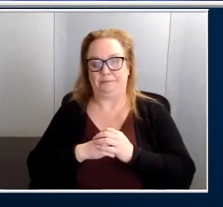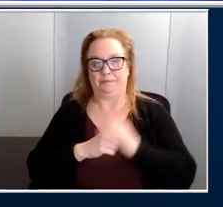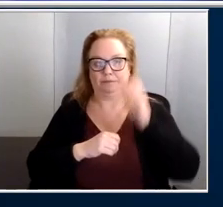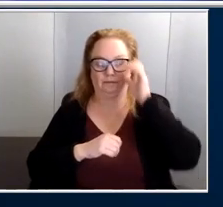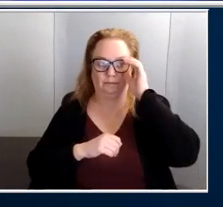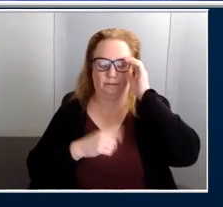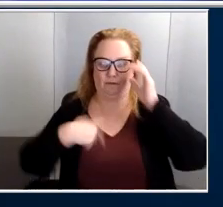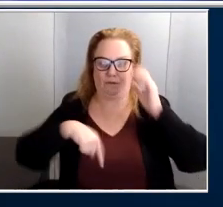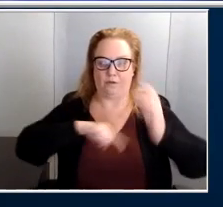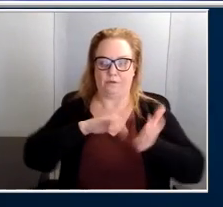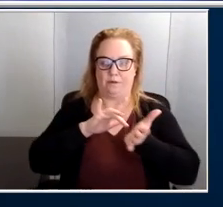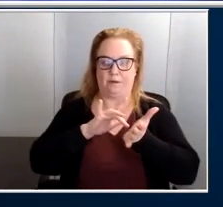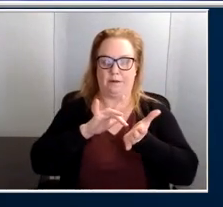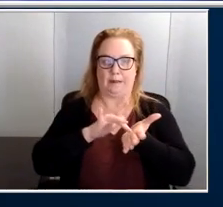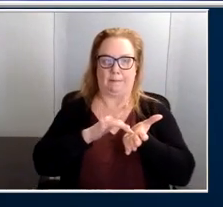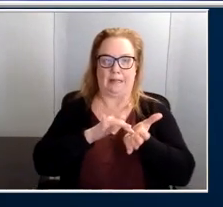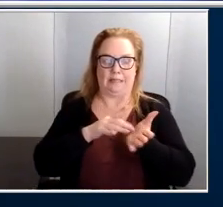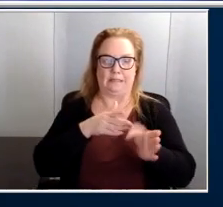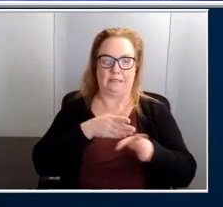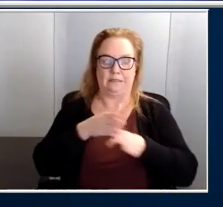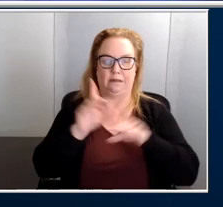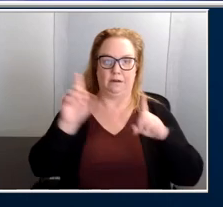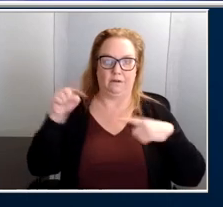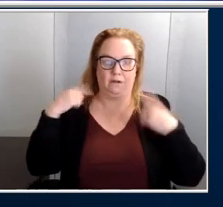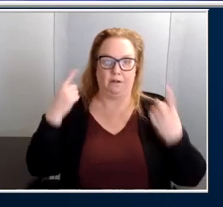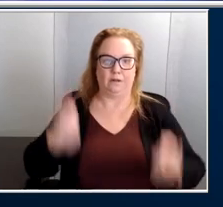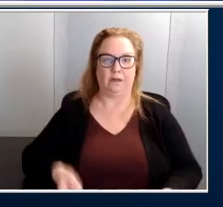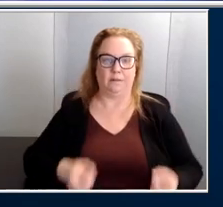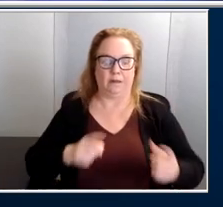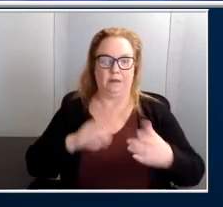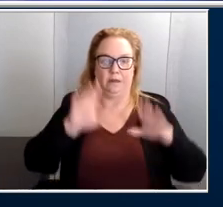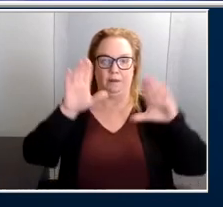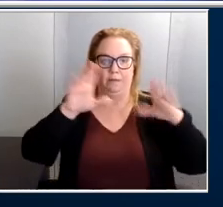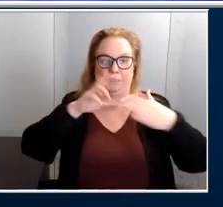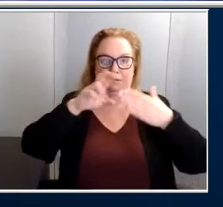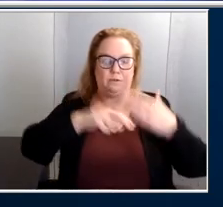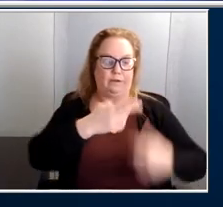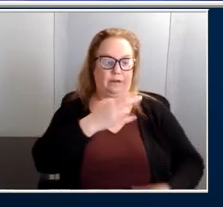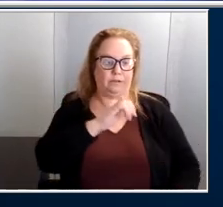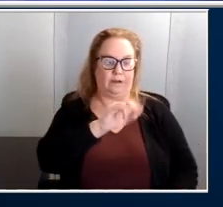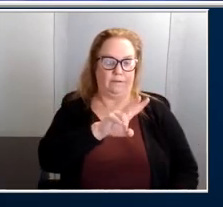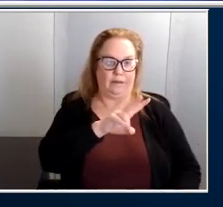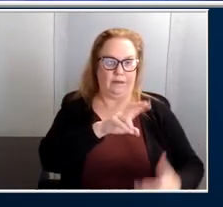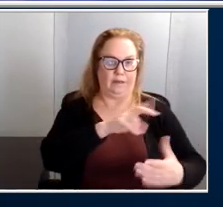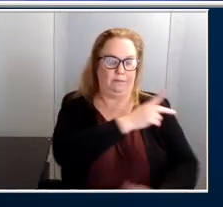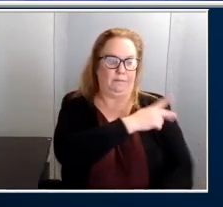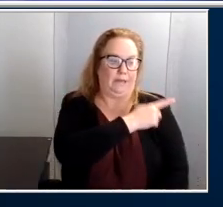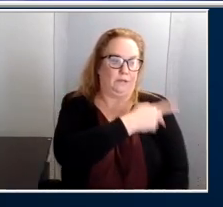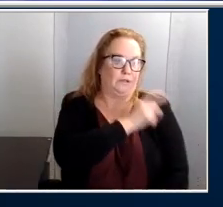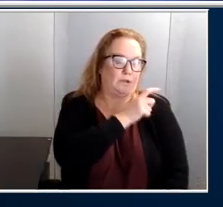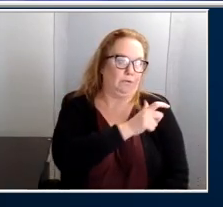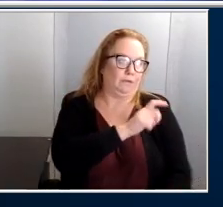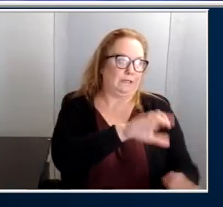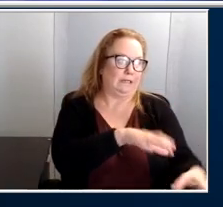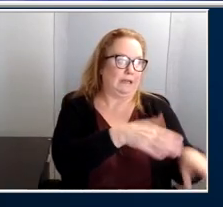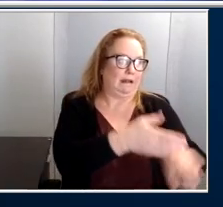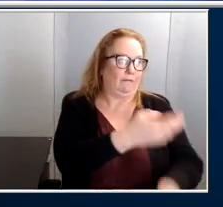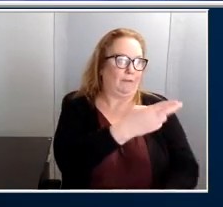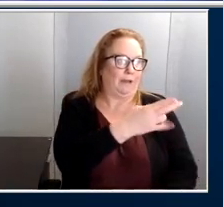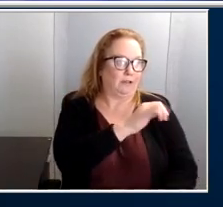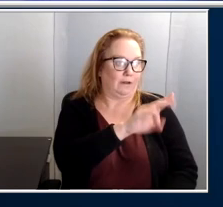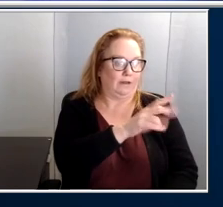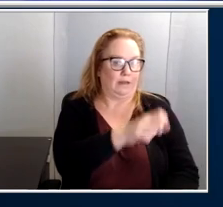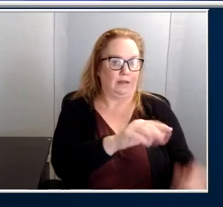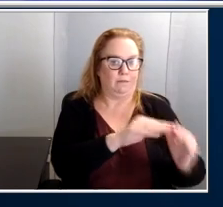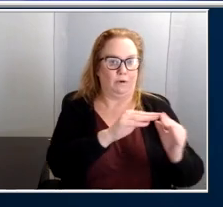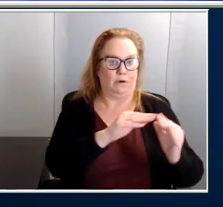medicine for a long time, these type of amazing results, like HIV patients don't really die of HIV anymore when they take their therapies. Patients